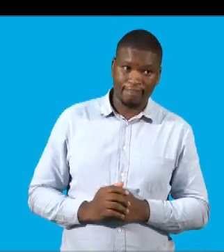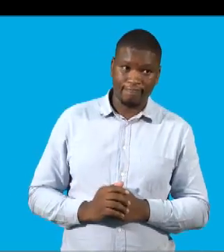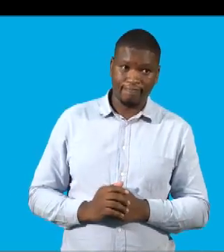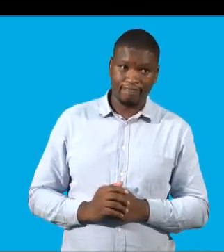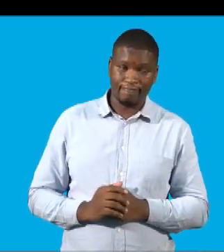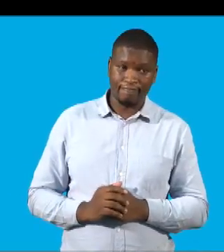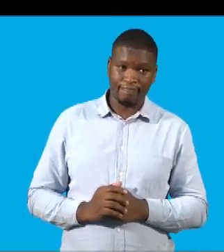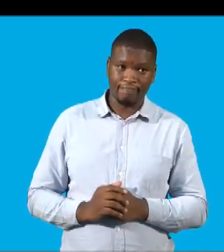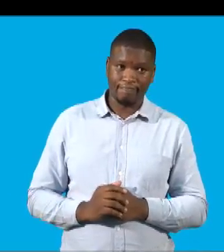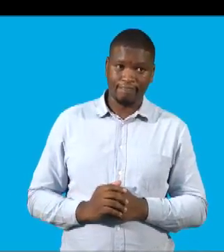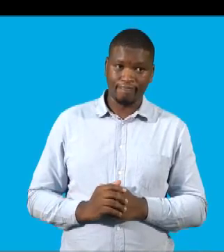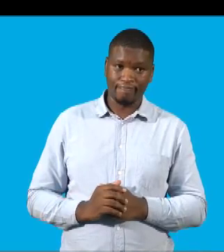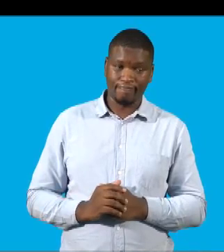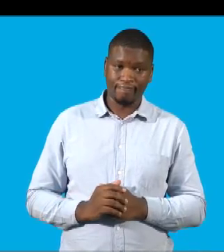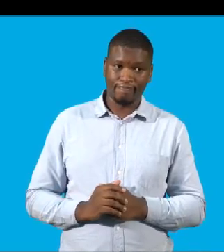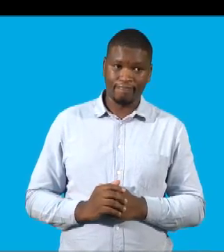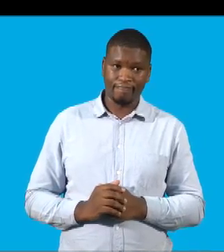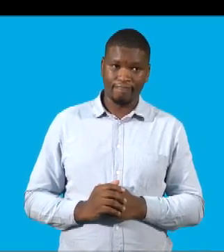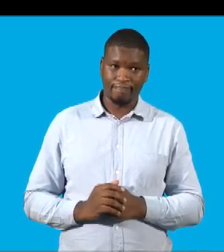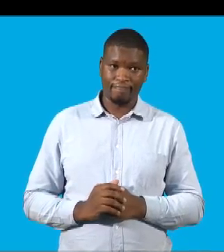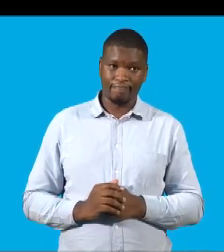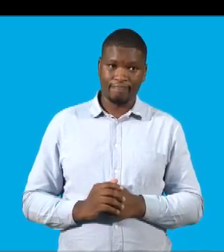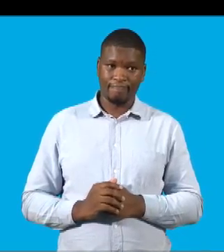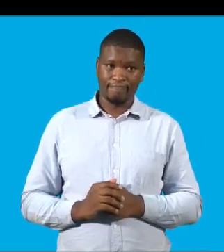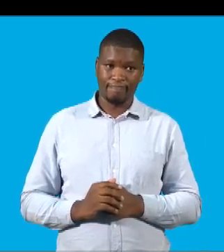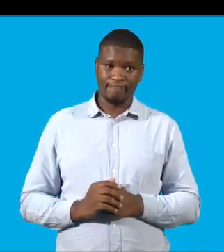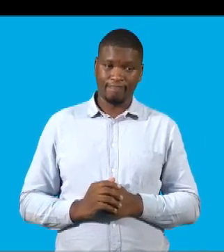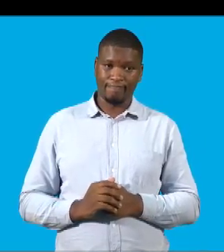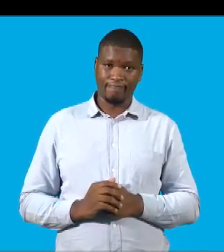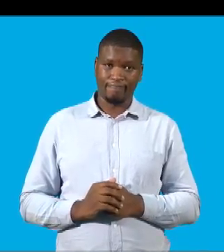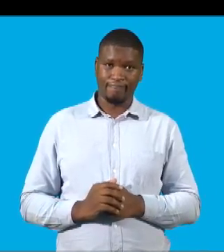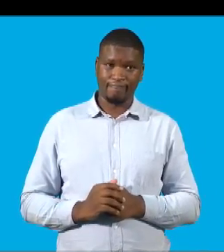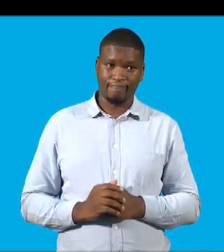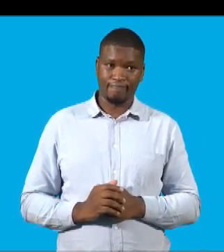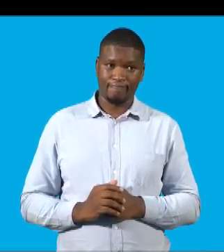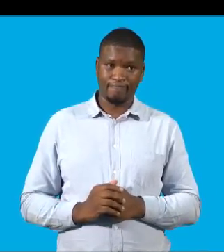squared minus 6n, and that's going to be minus a